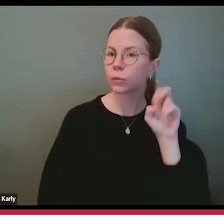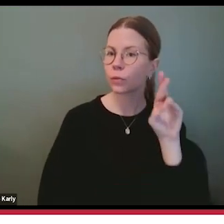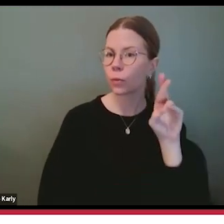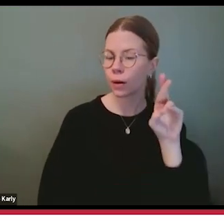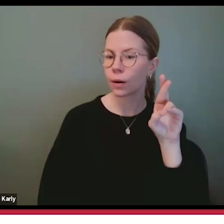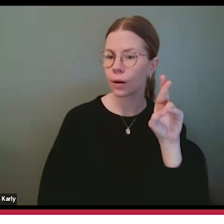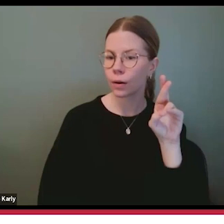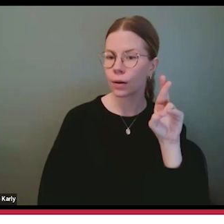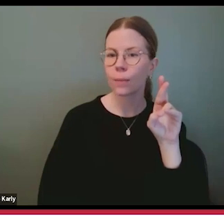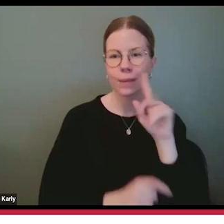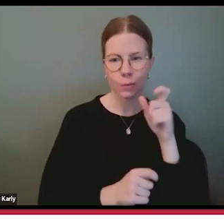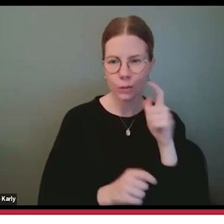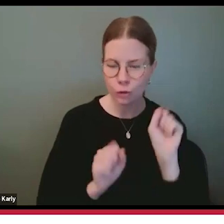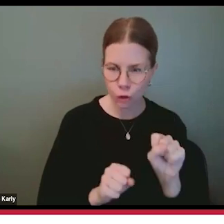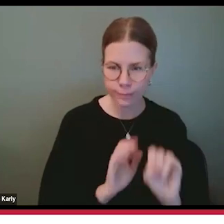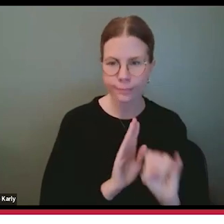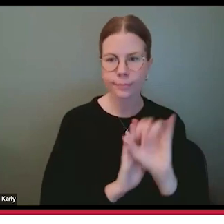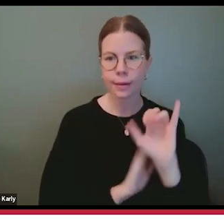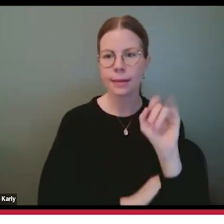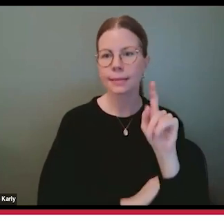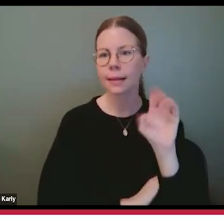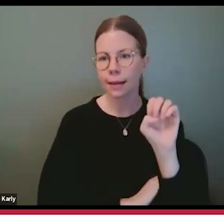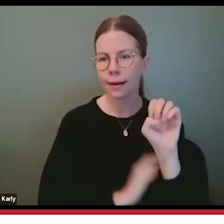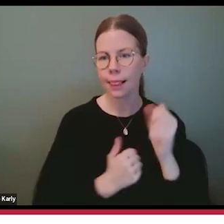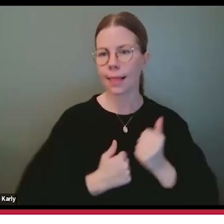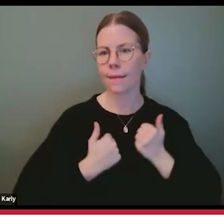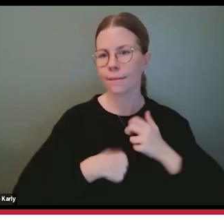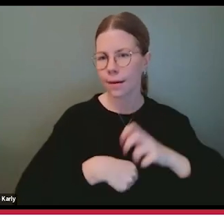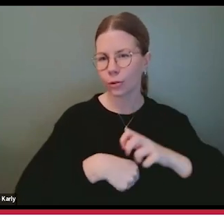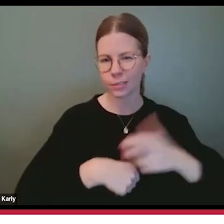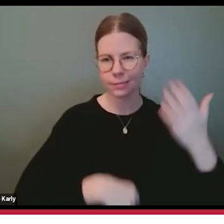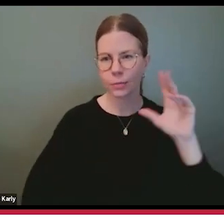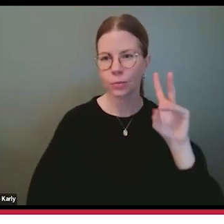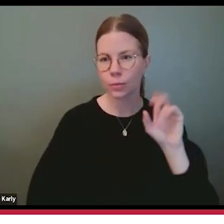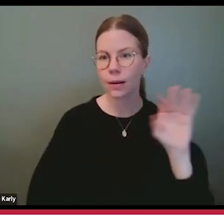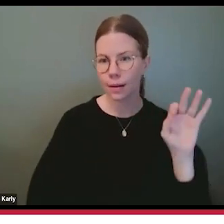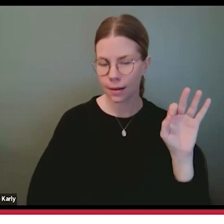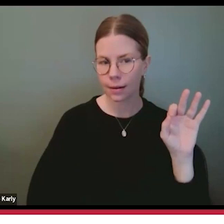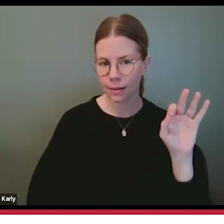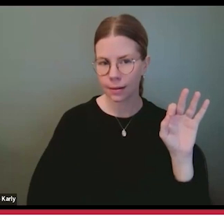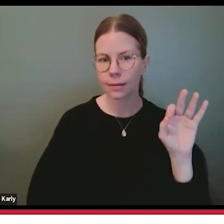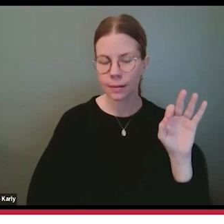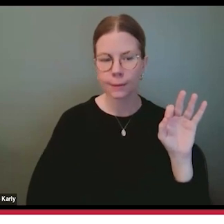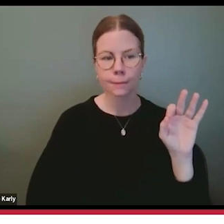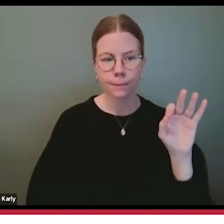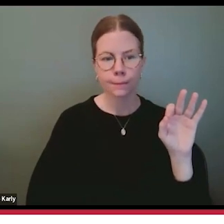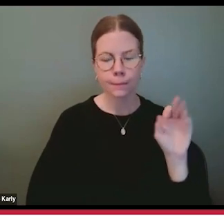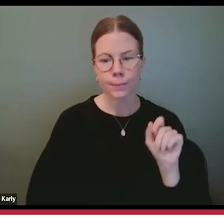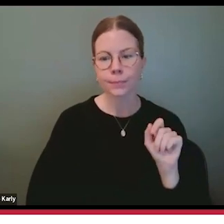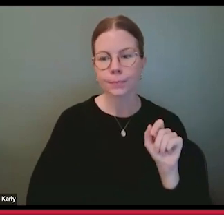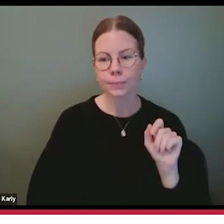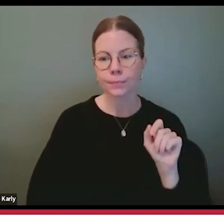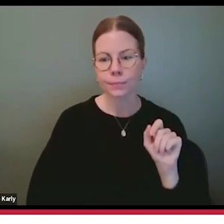live virus was isolated in 2009. But most of the cases that we know about